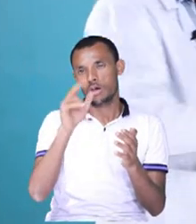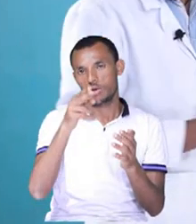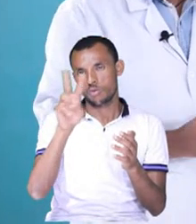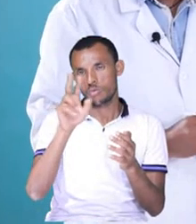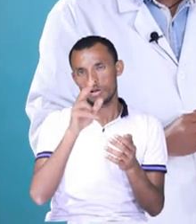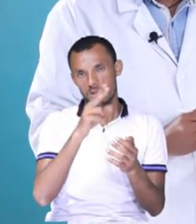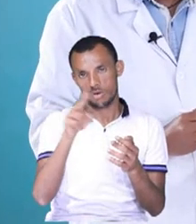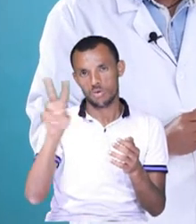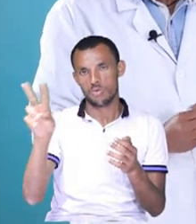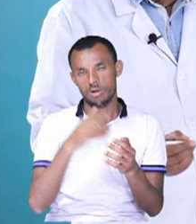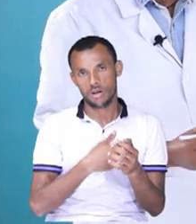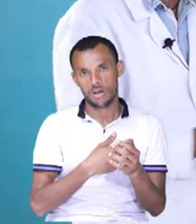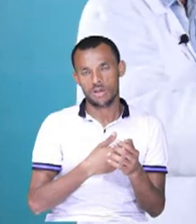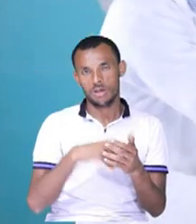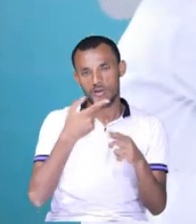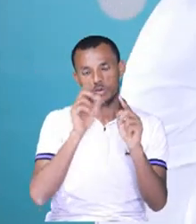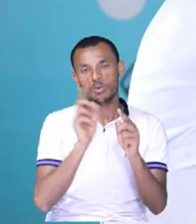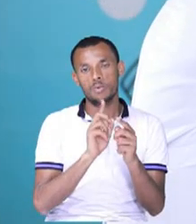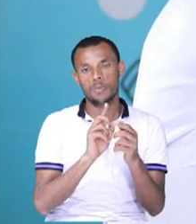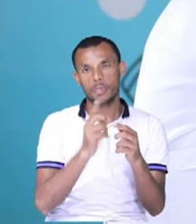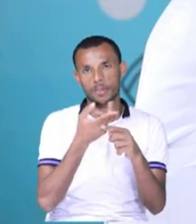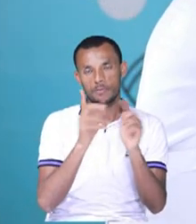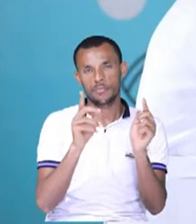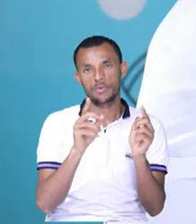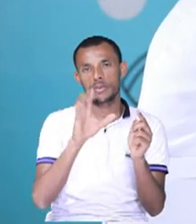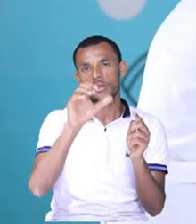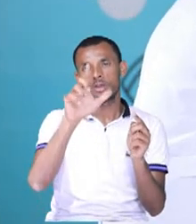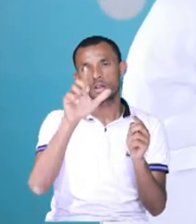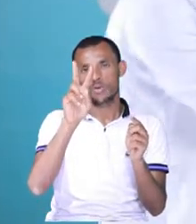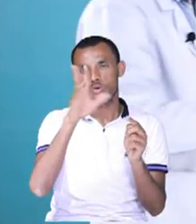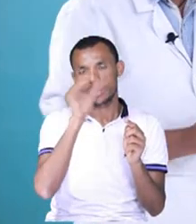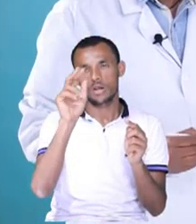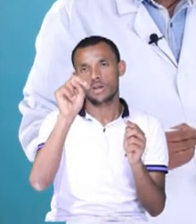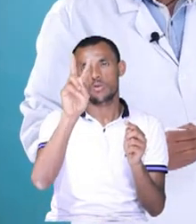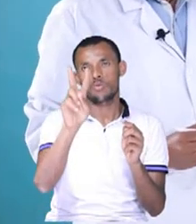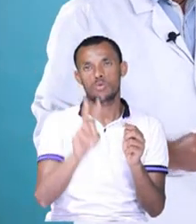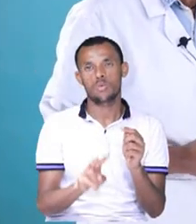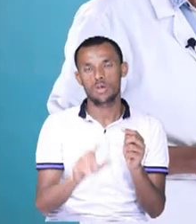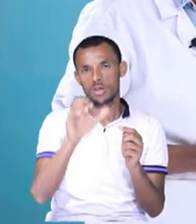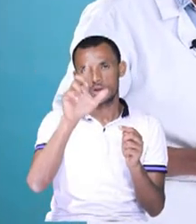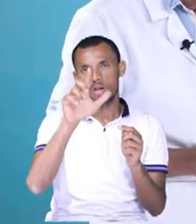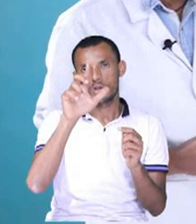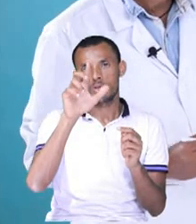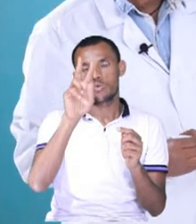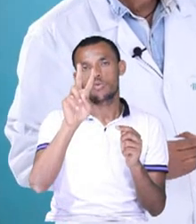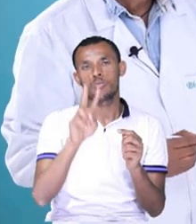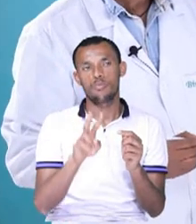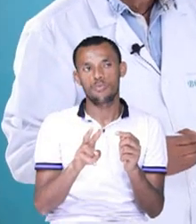contains H2. What is the difference? The difference is Cl2 and N2. Cl2